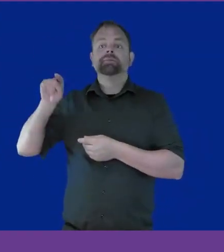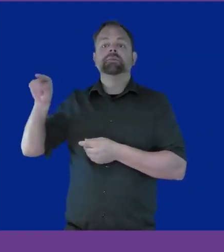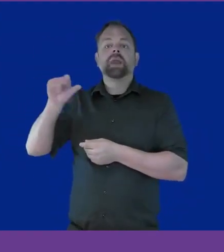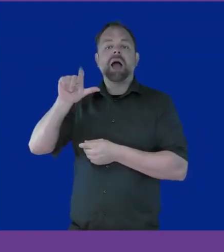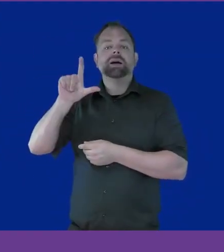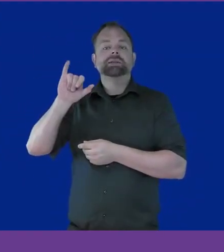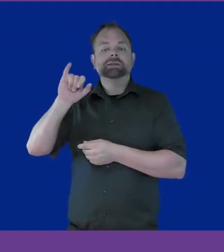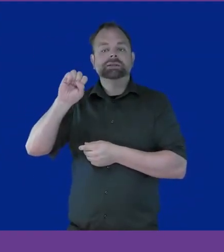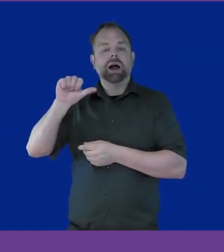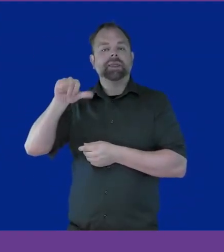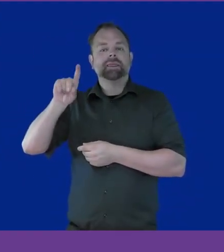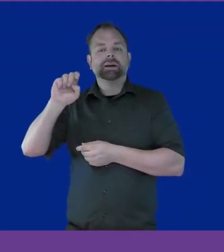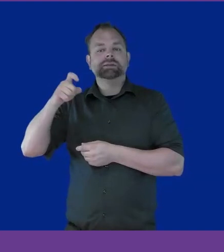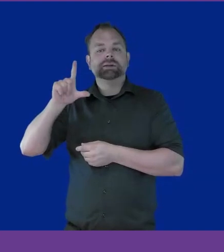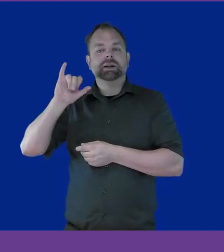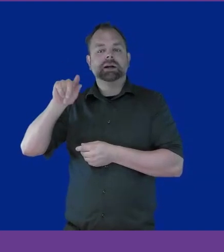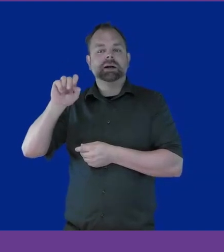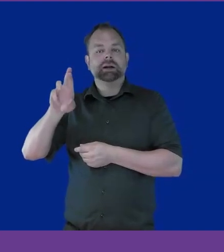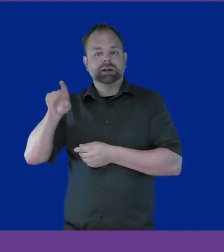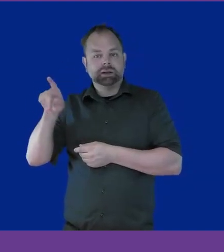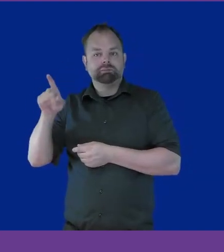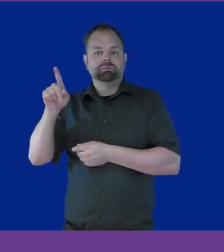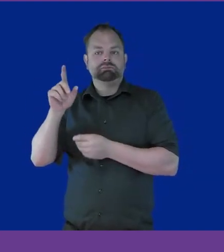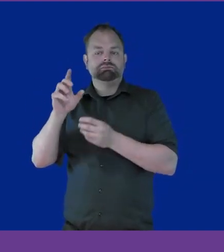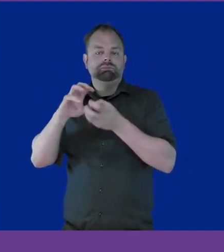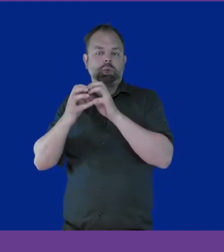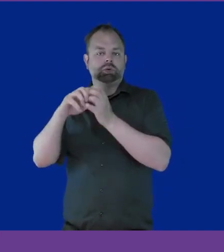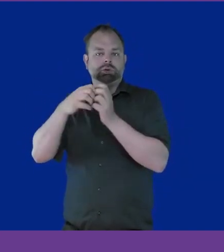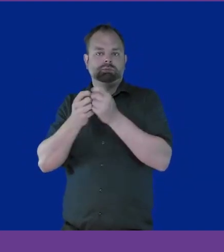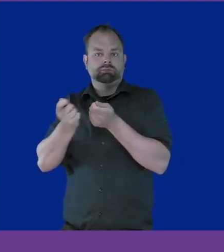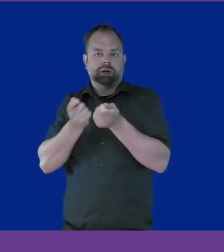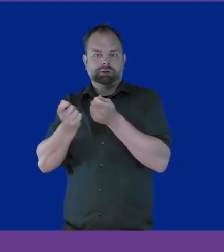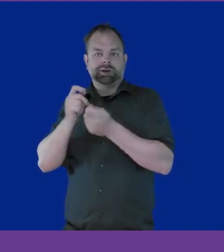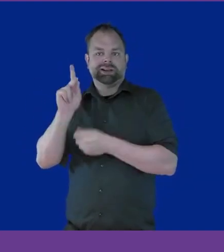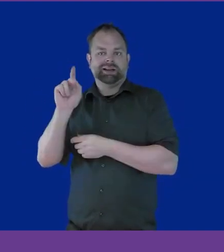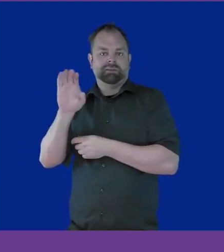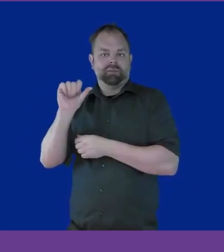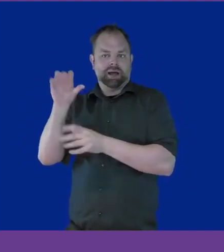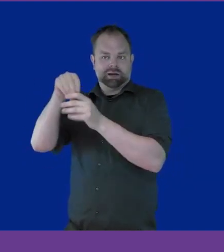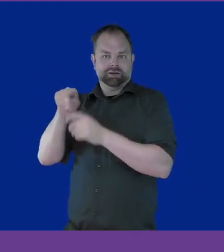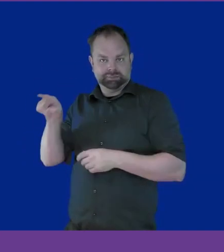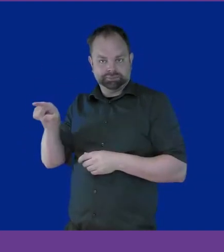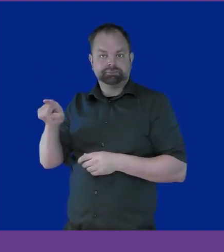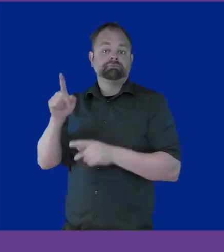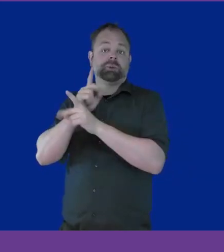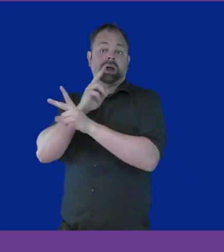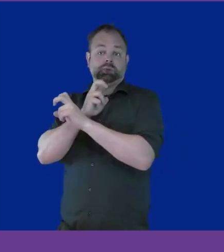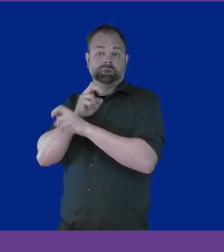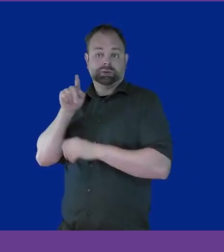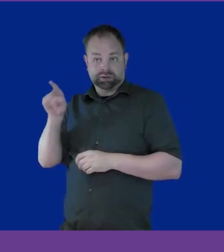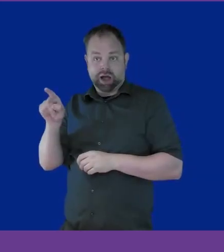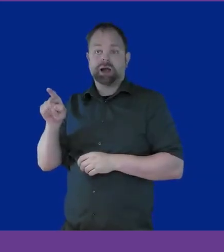time. Funny thing. And finally, the user perspective, Andreas Hafsberg from the EBO